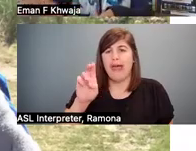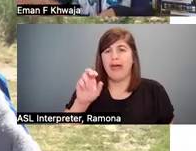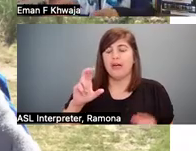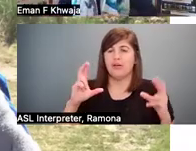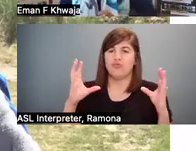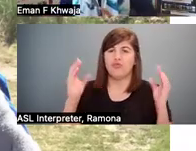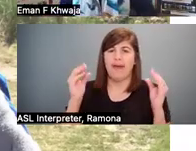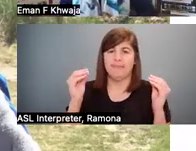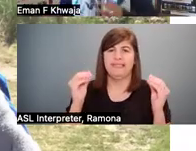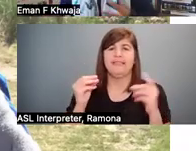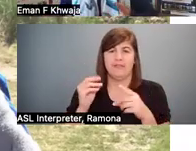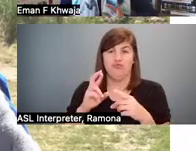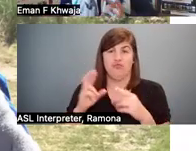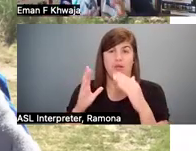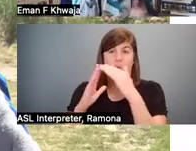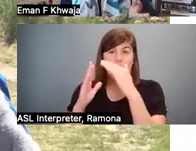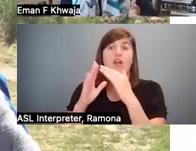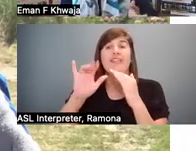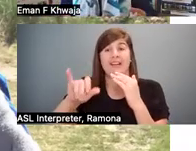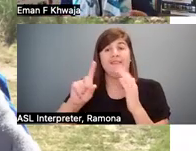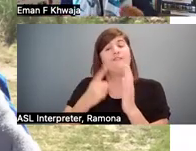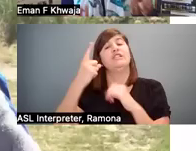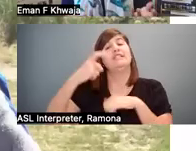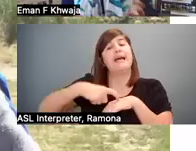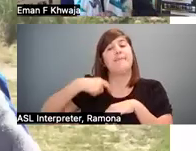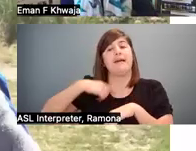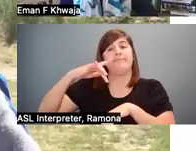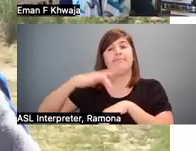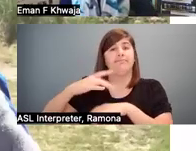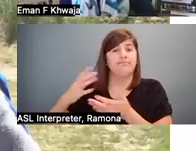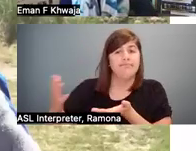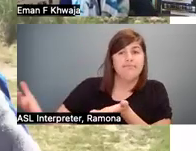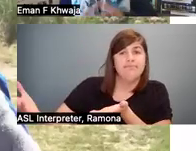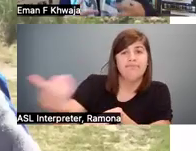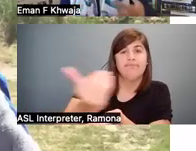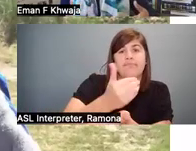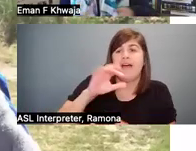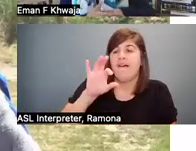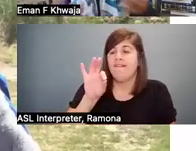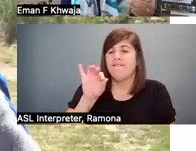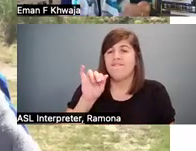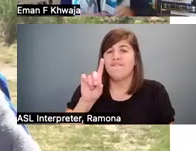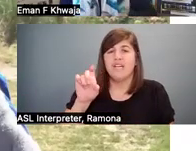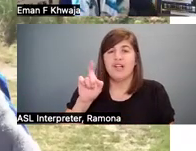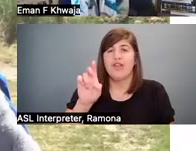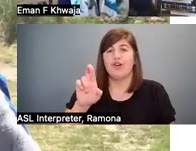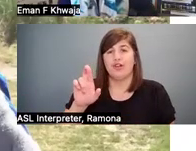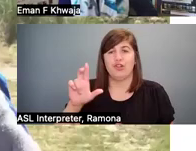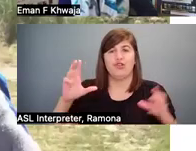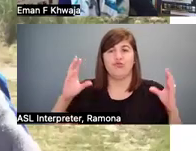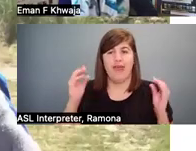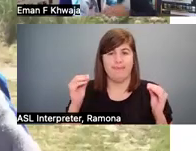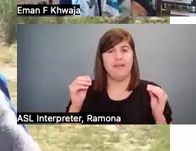in the right-hand corner is the first time I was in the field collecting fiddler crabs for my research. I was very excited wearing my Science is Cool